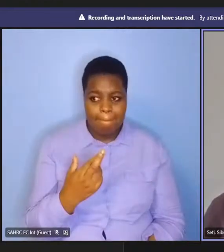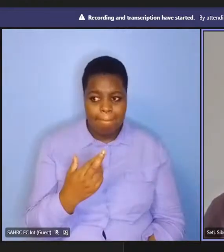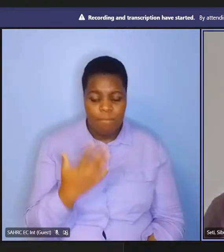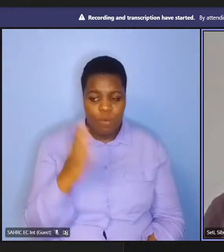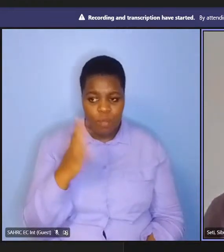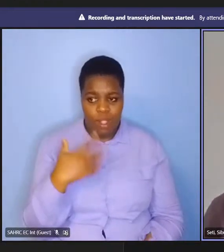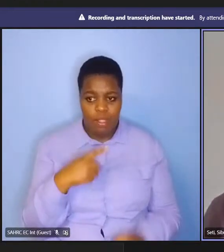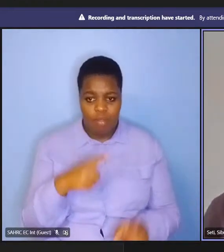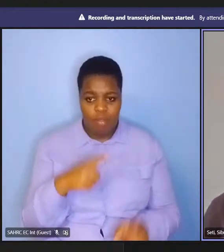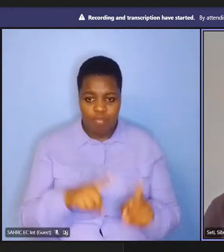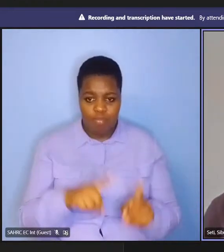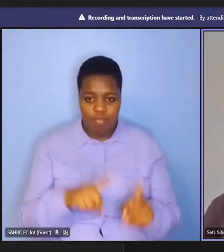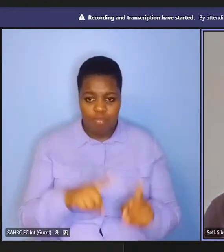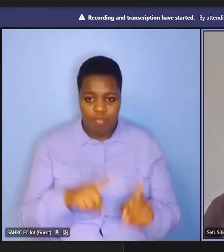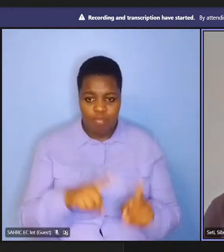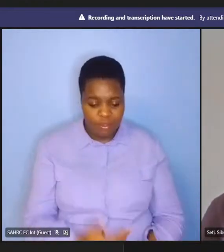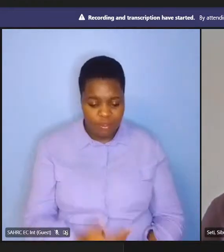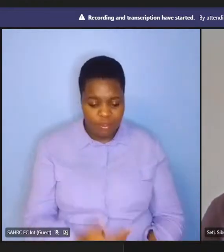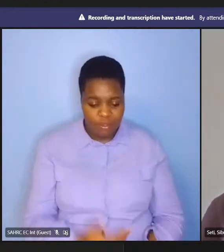succeed